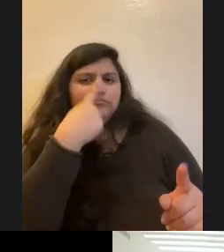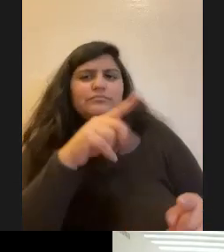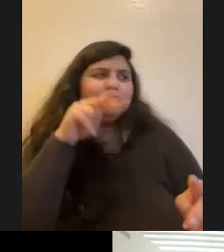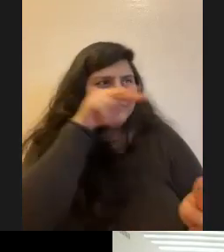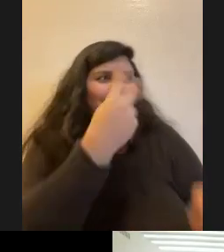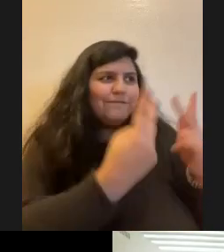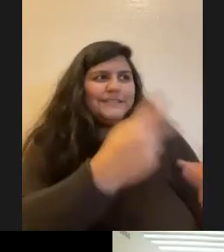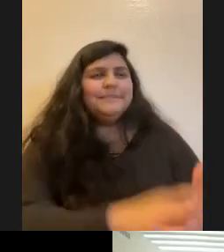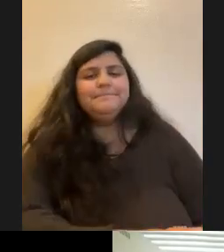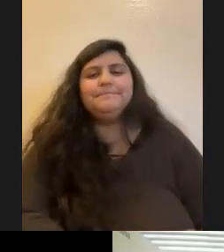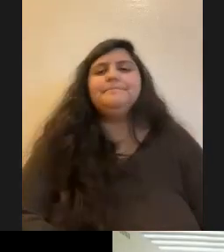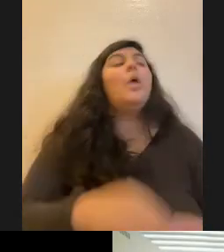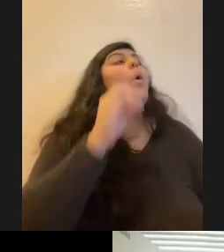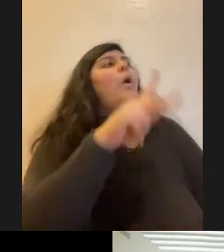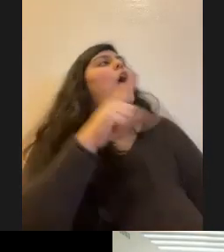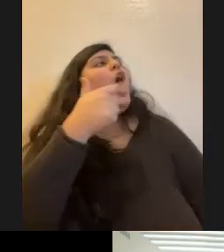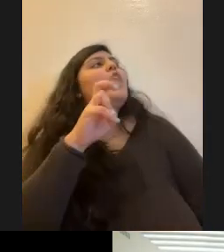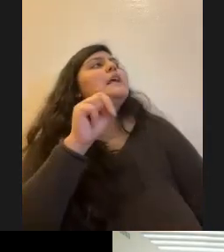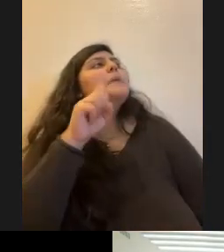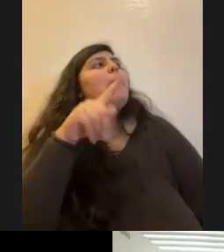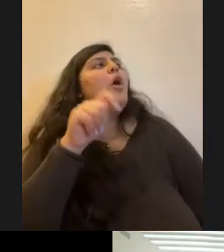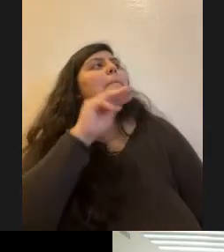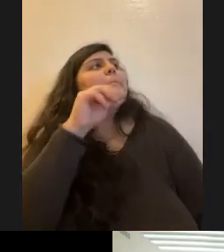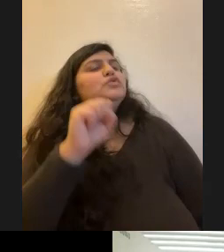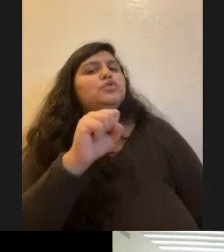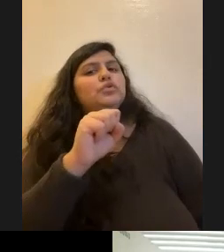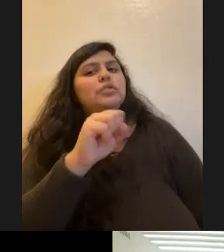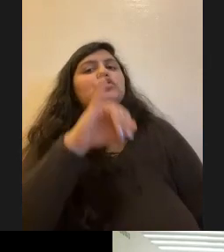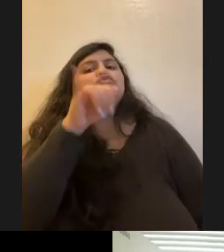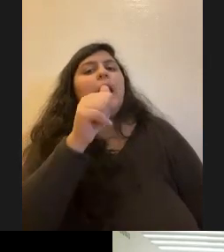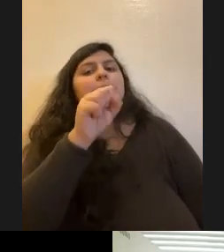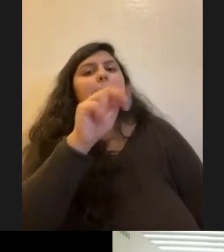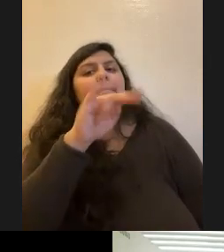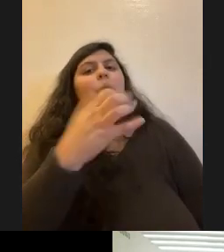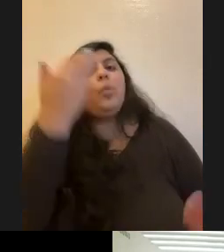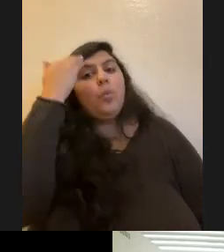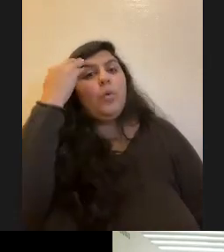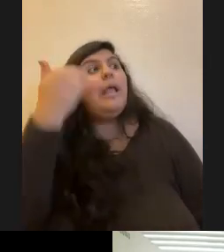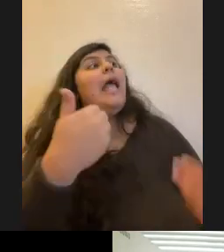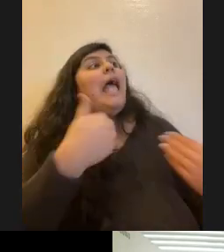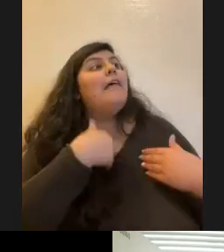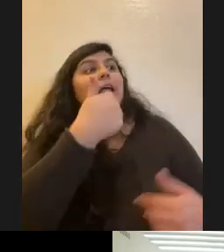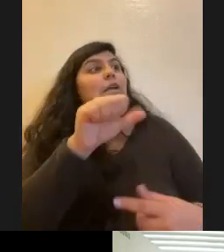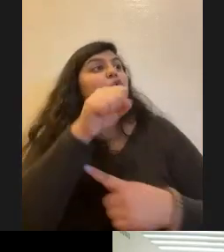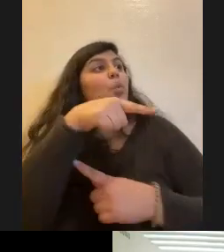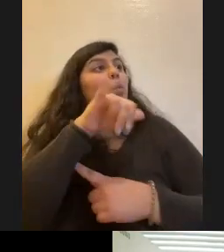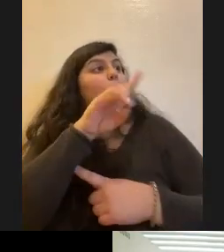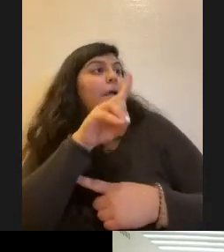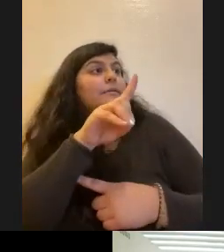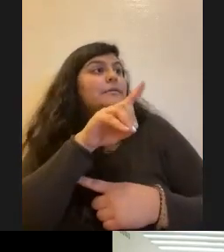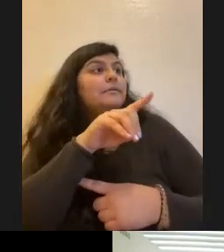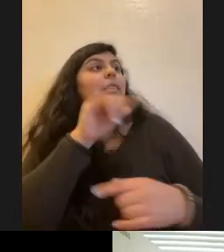Okay, Garden Spot Middle School schooler Jasmine wants to know, are there any squids native to Antarctica? I did not plant this